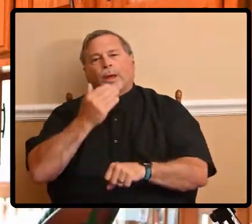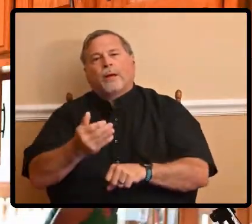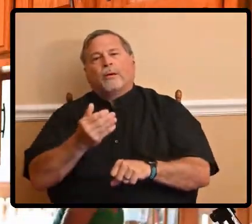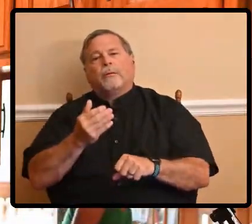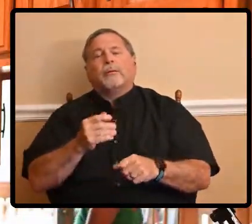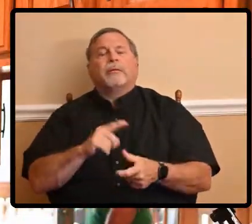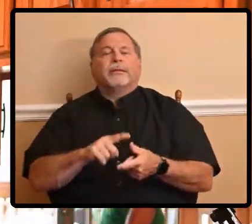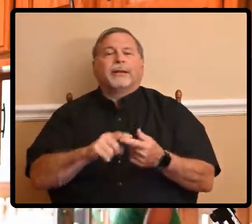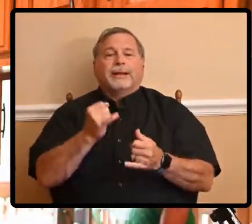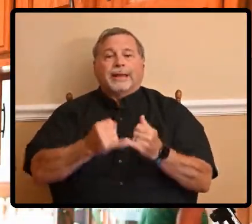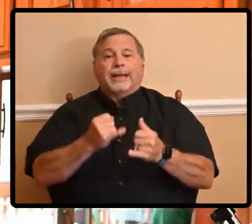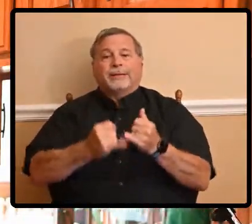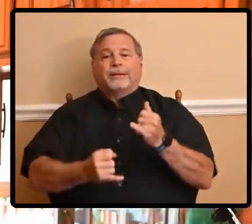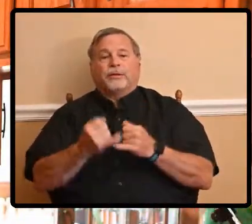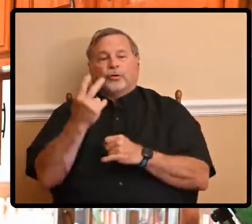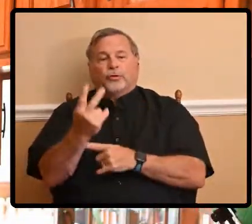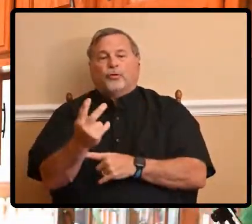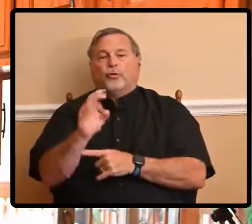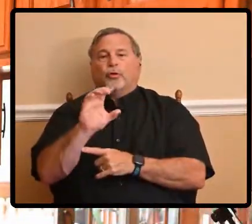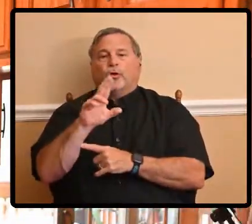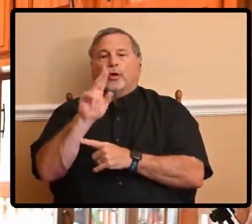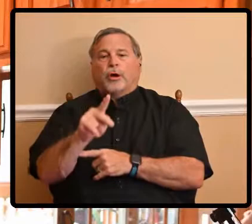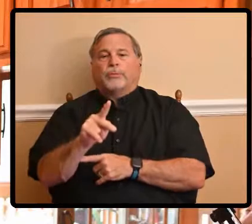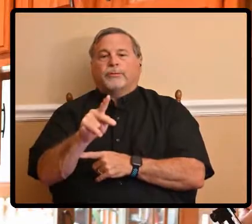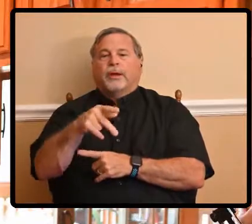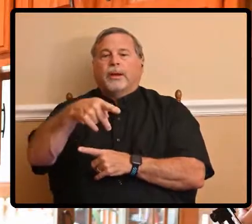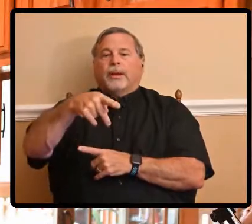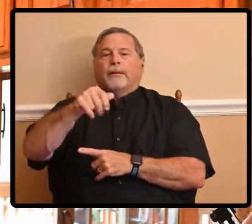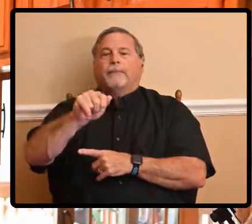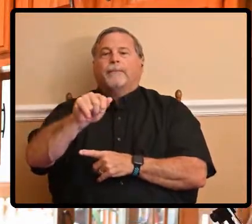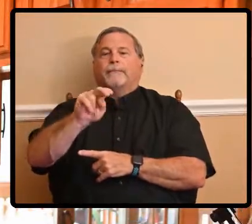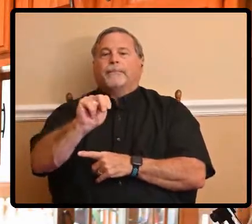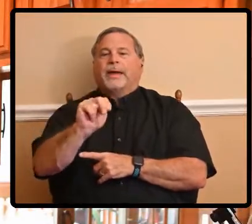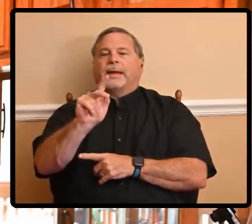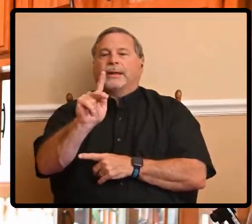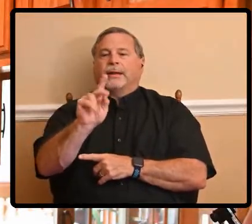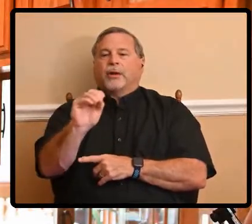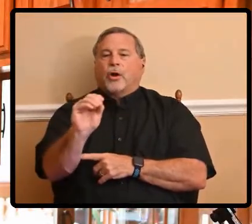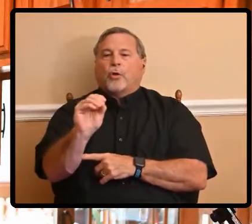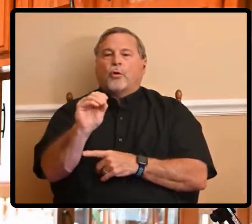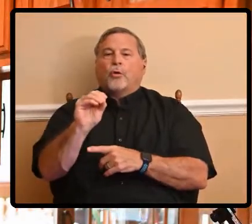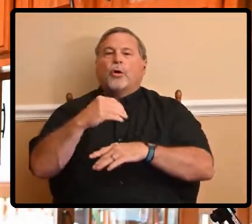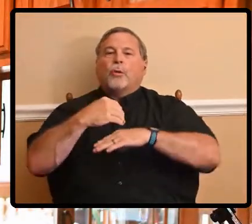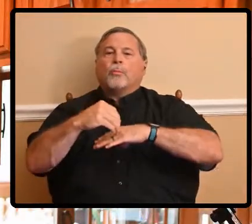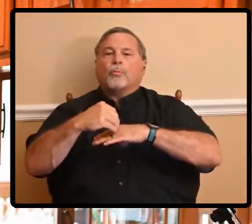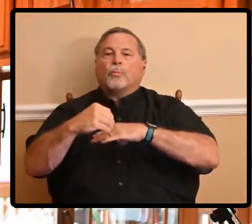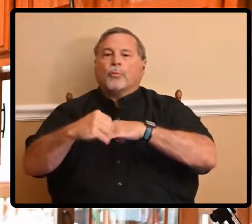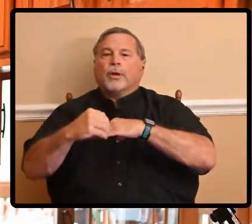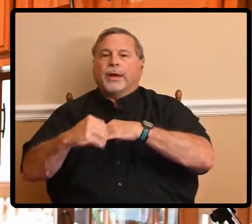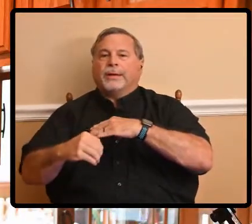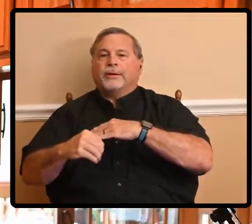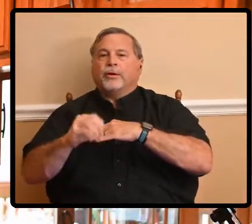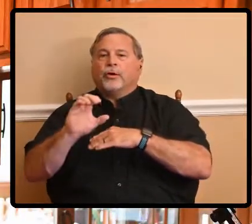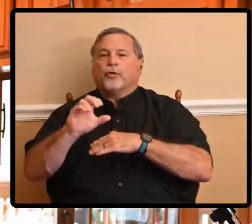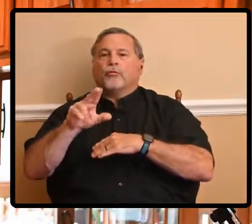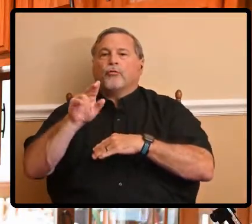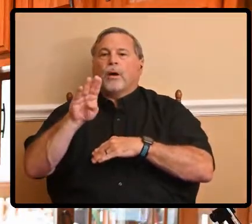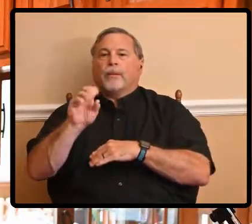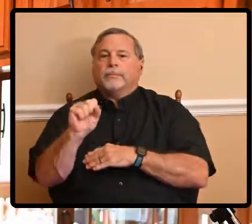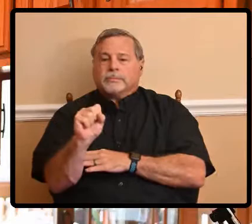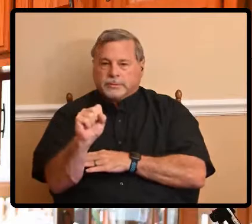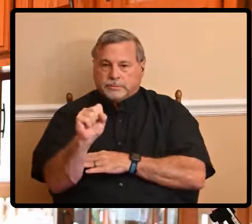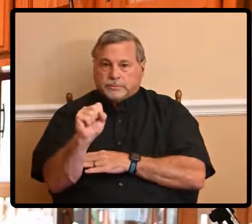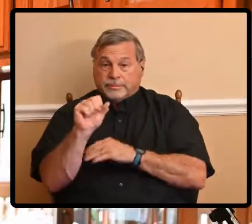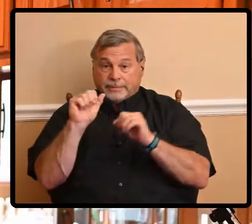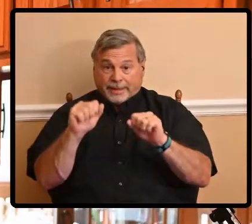thing we're going to put in is about 2 cups of panko bread flour. These are bread crumbs. Now